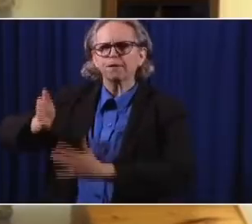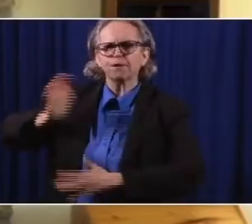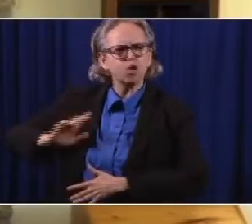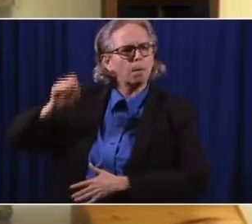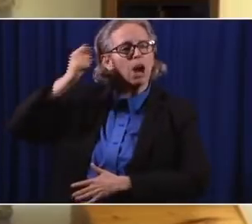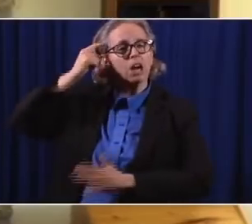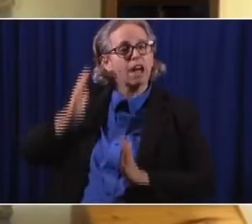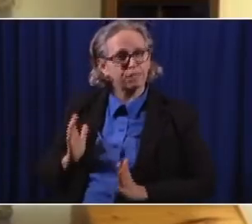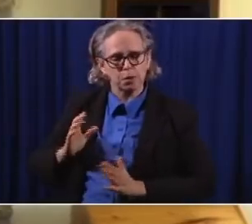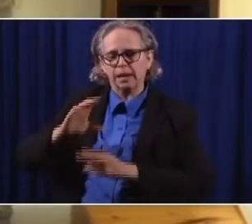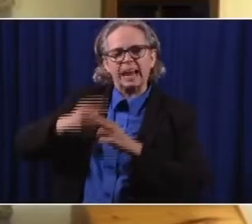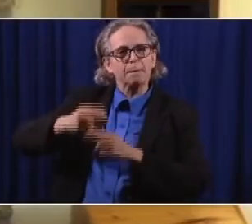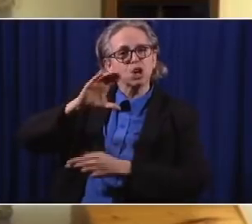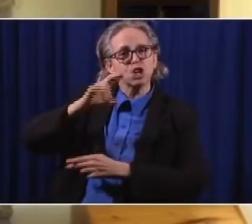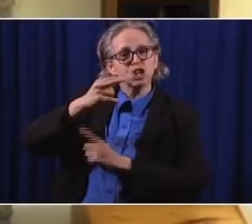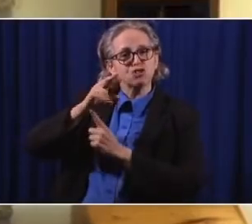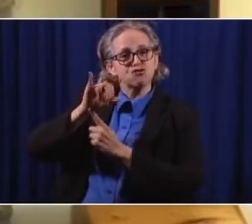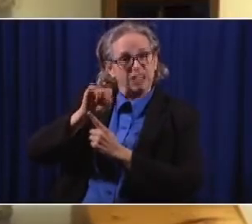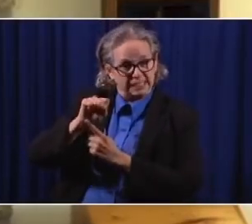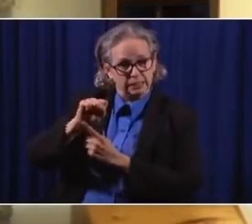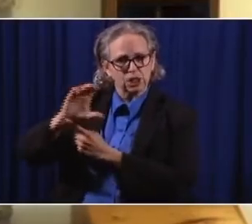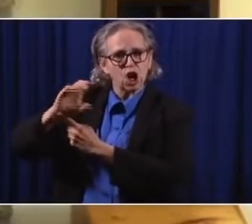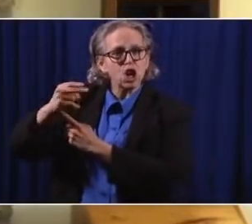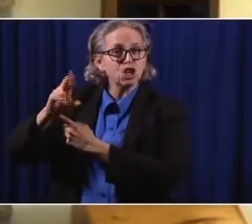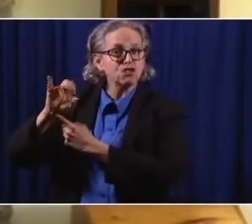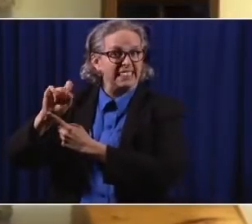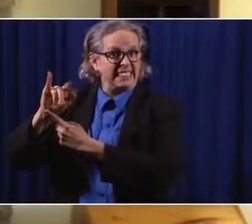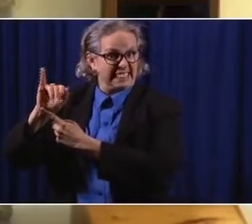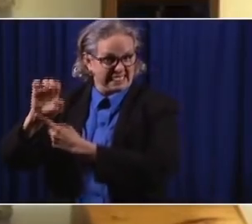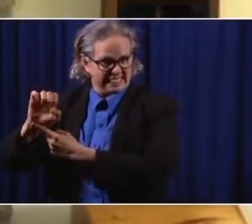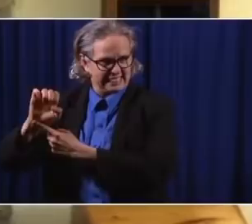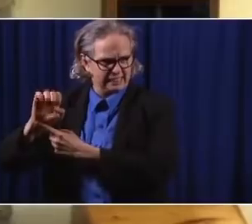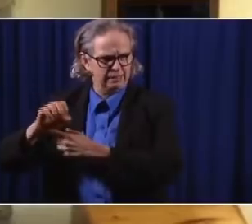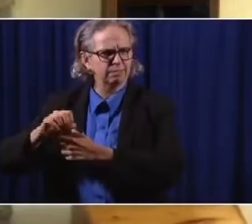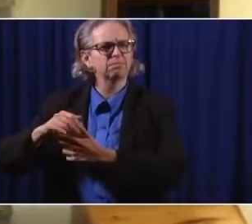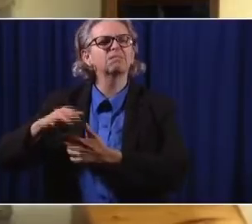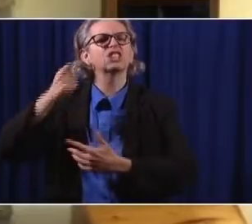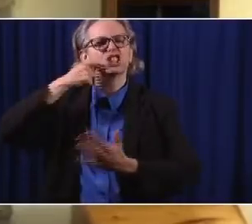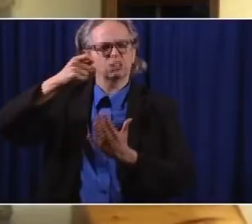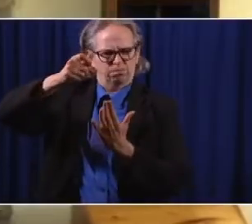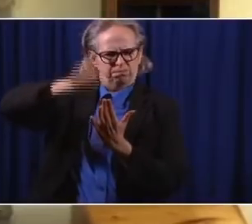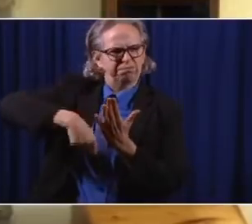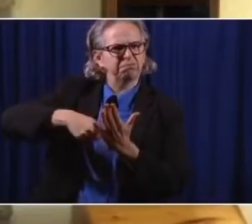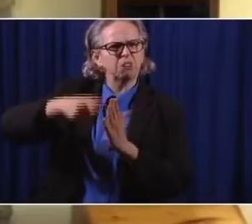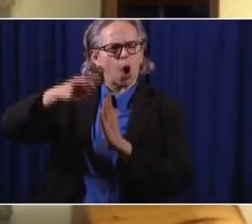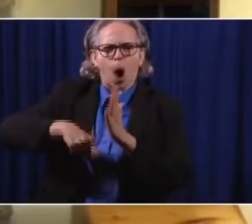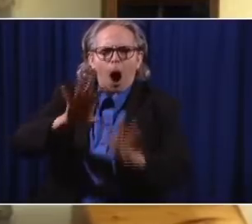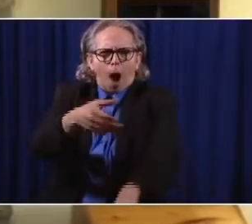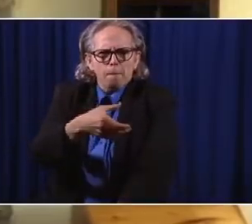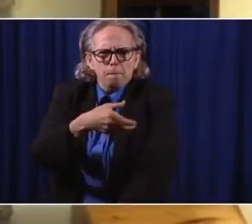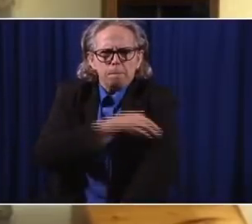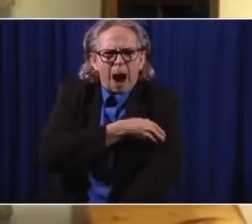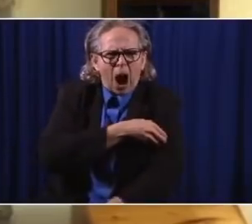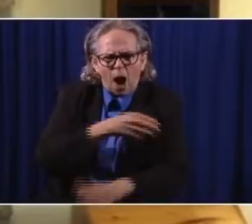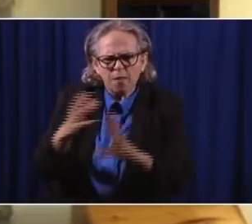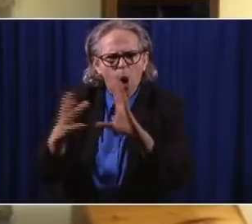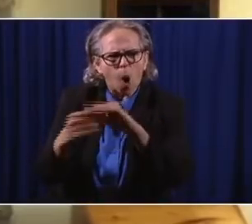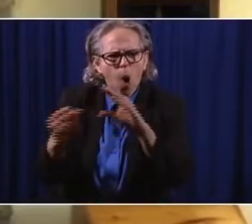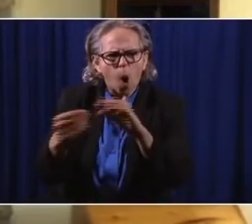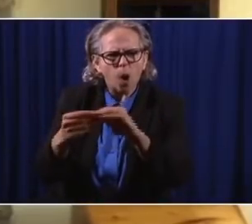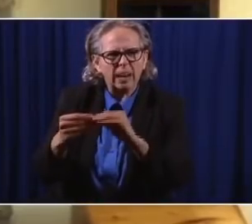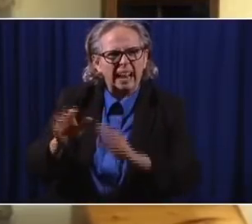his personal experience with COVID. Governor Christie, in his characteristic way of speaking